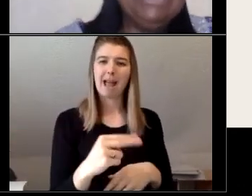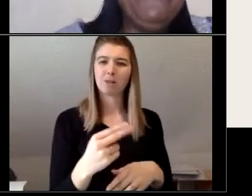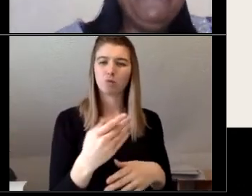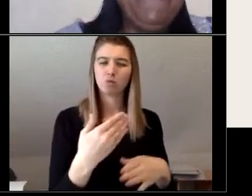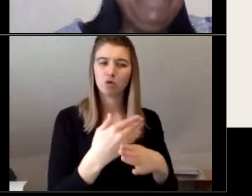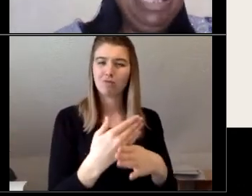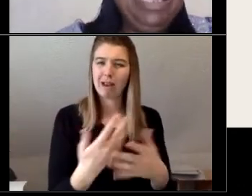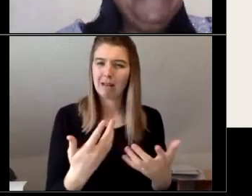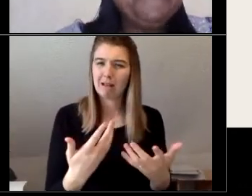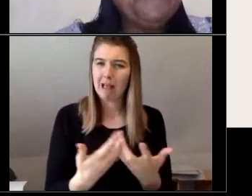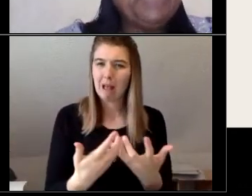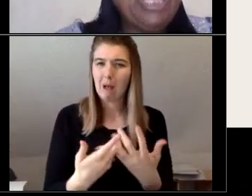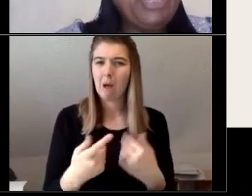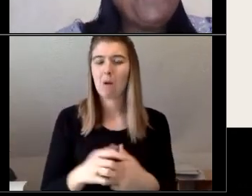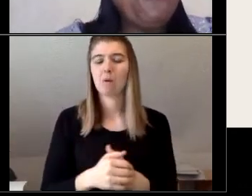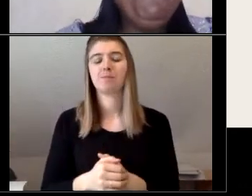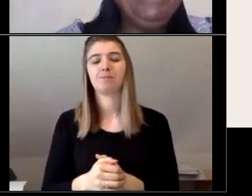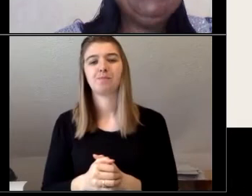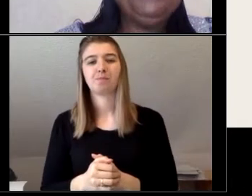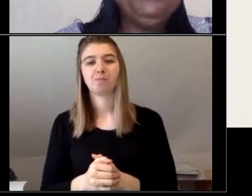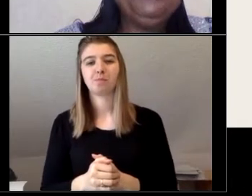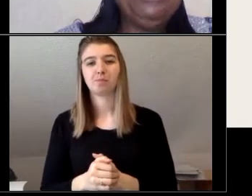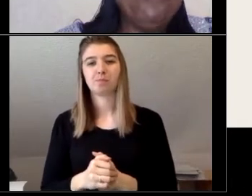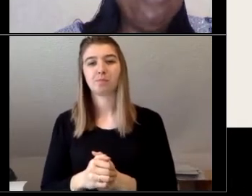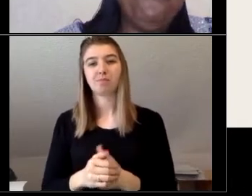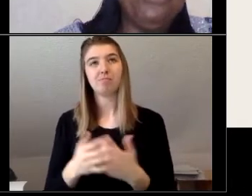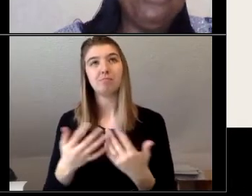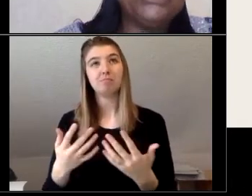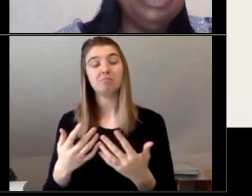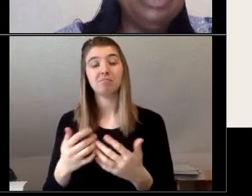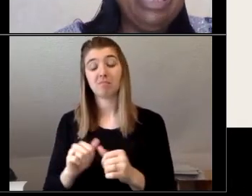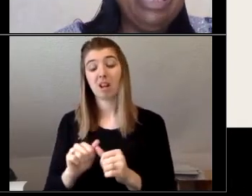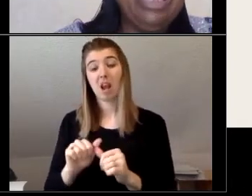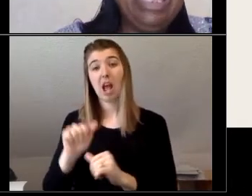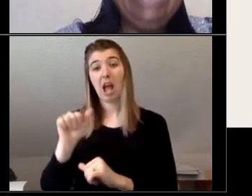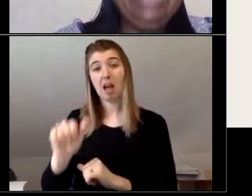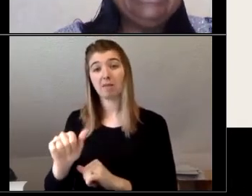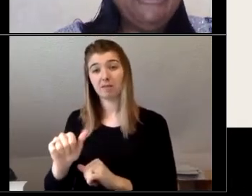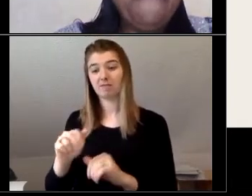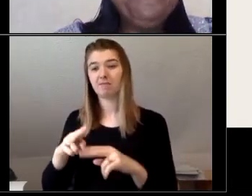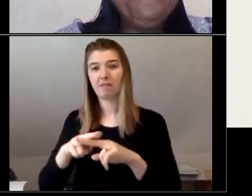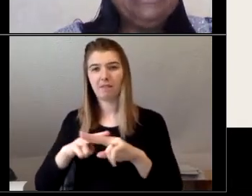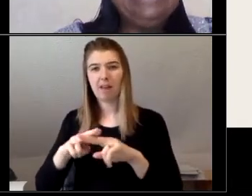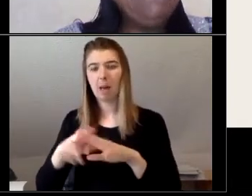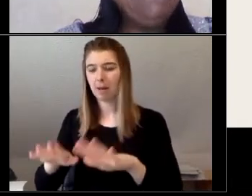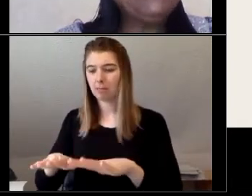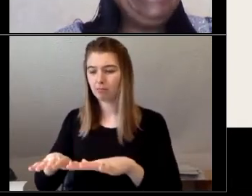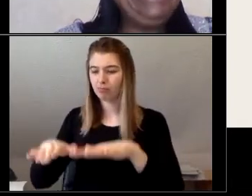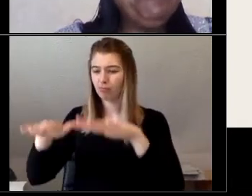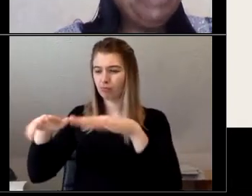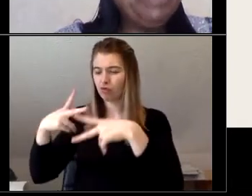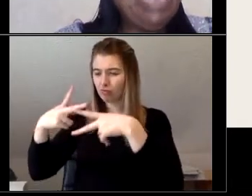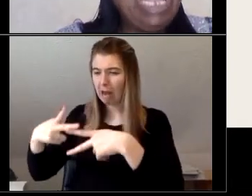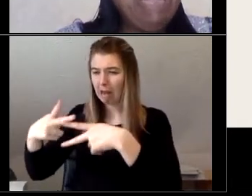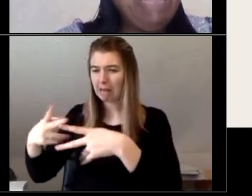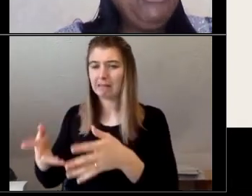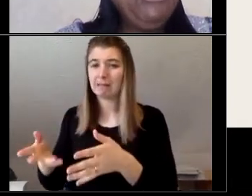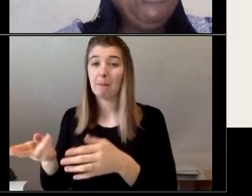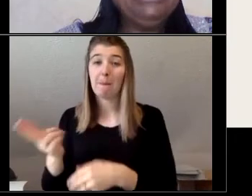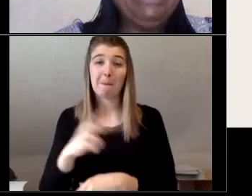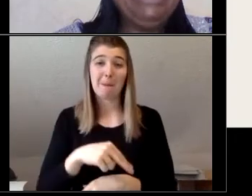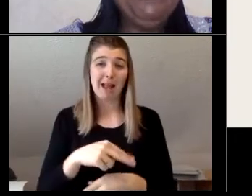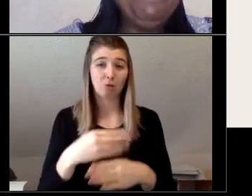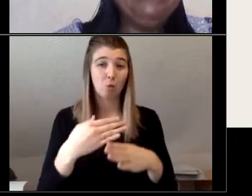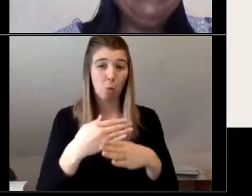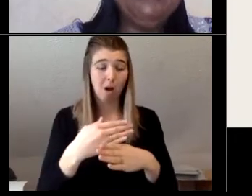After they raise the family, coming back into the workforce is kind of slim,